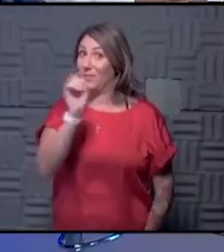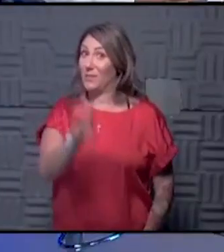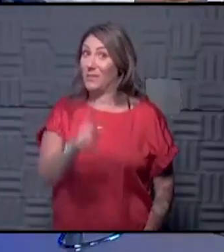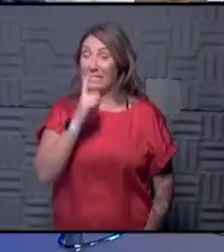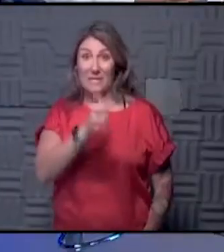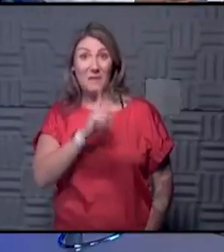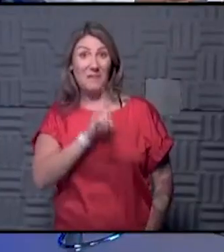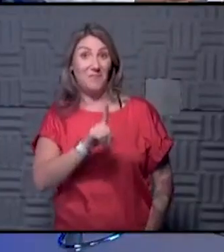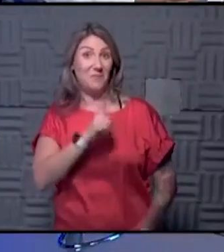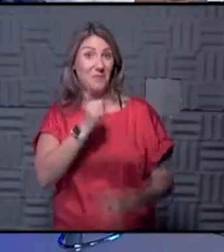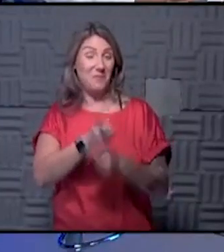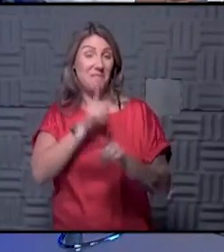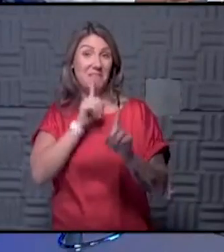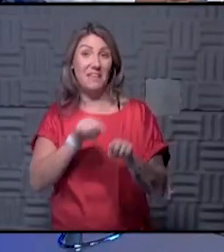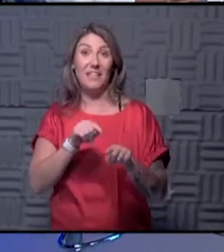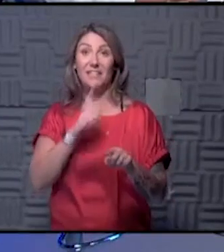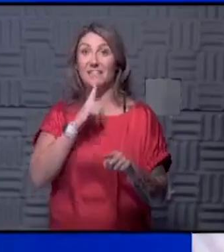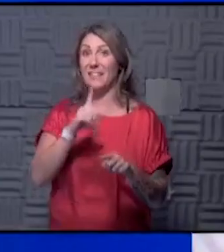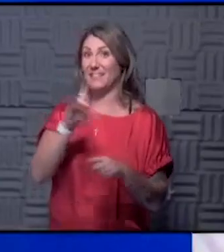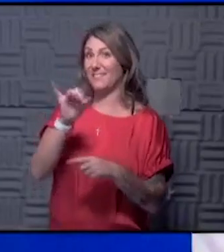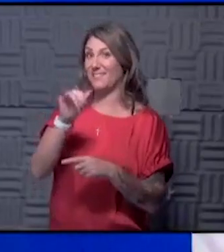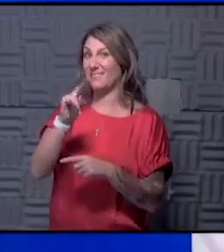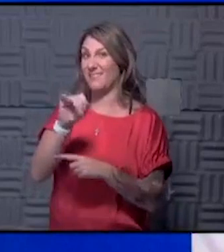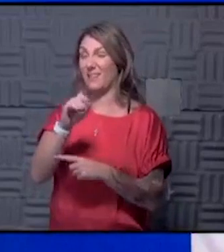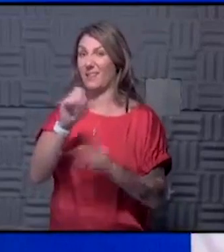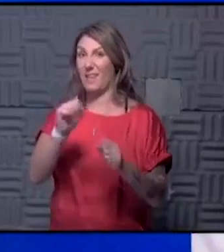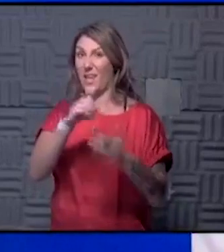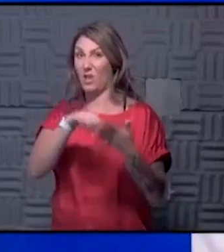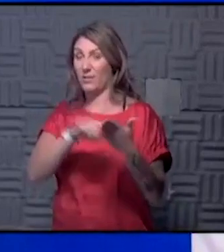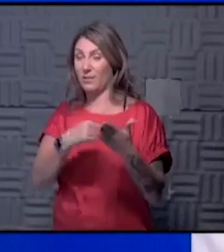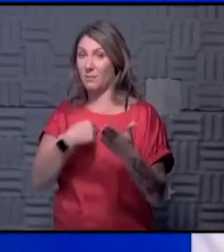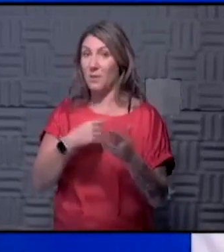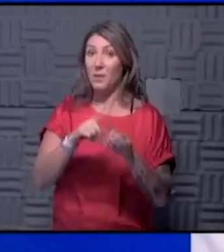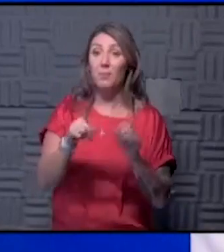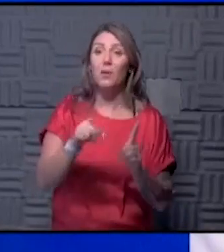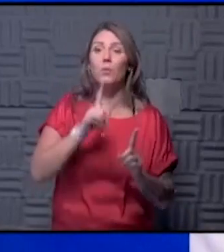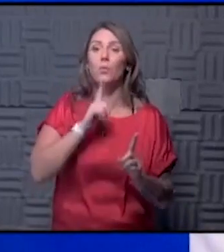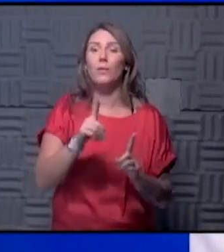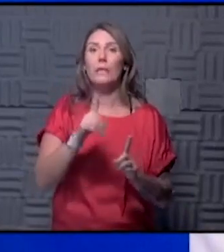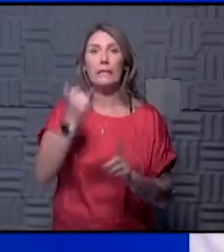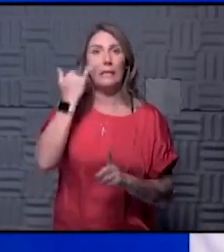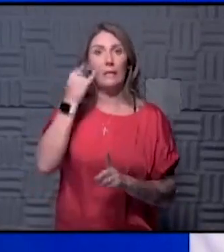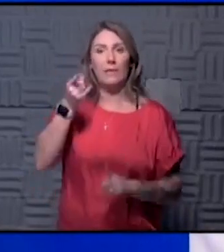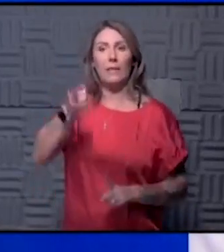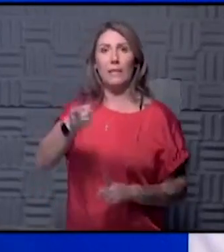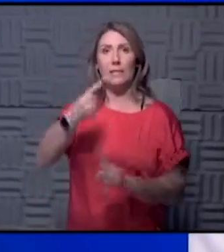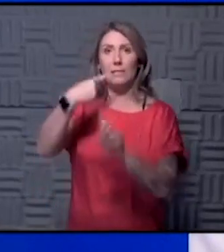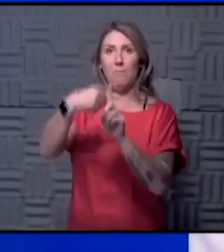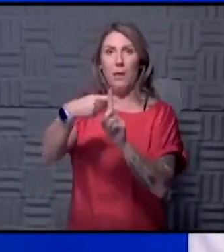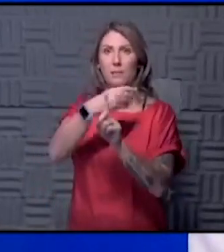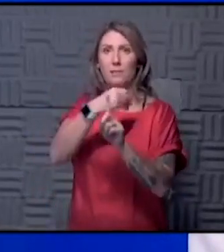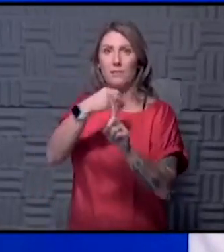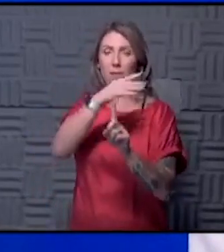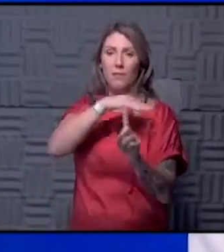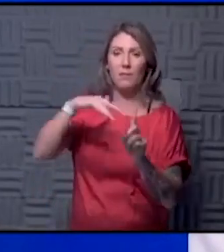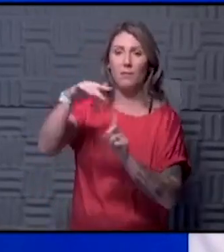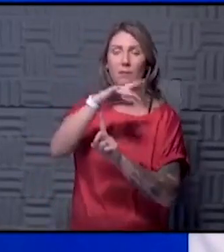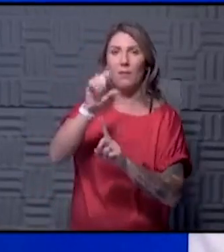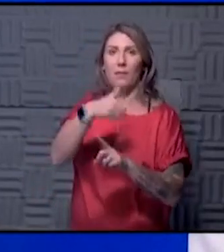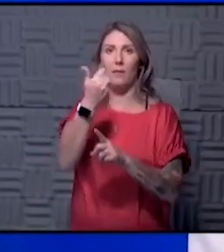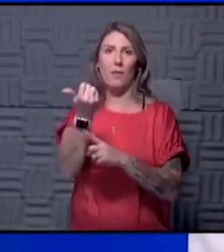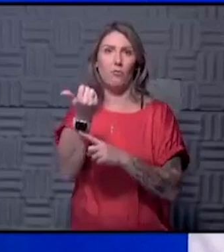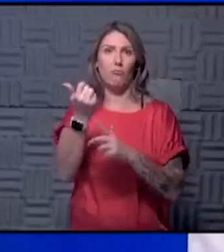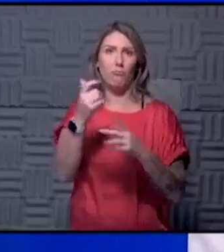that. here's my thinking, and Dana criticized me, but really, if the guy's positive and he's been around other players who are at